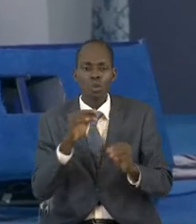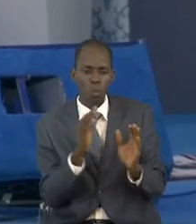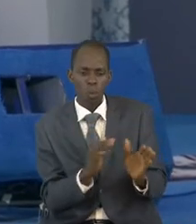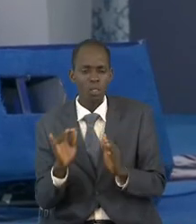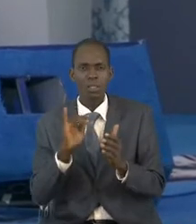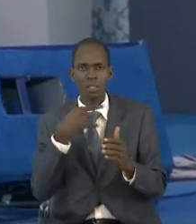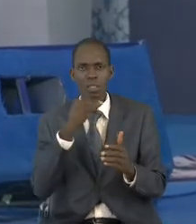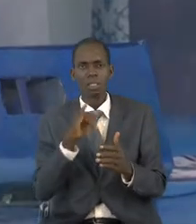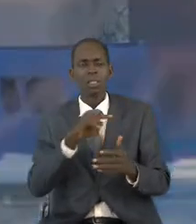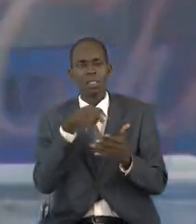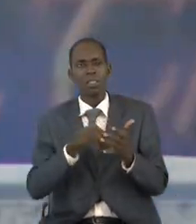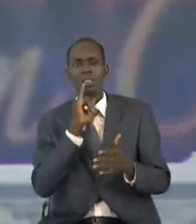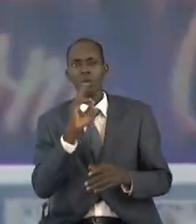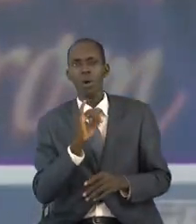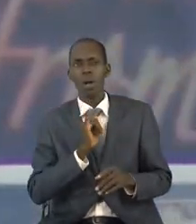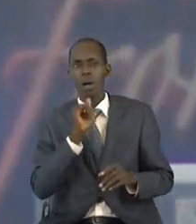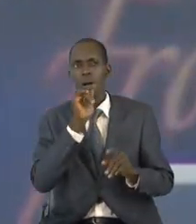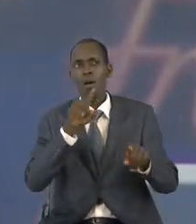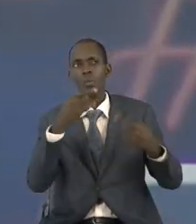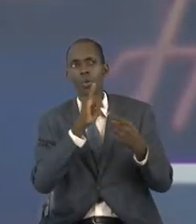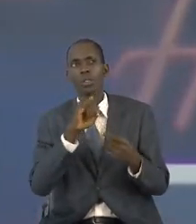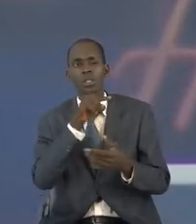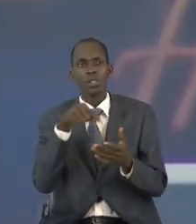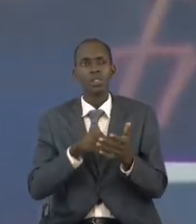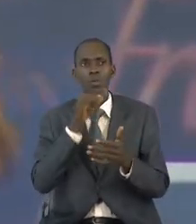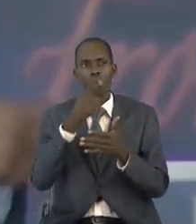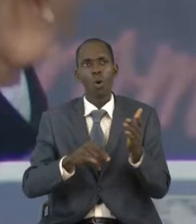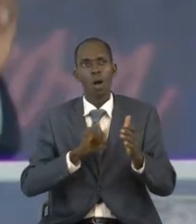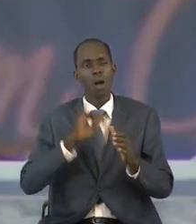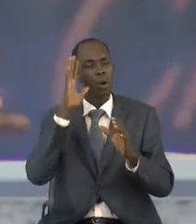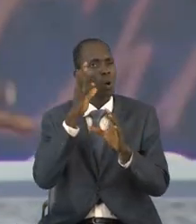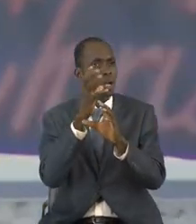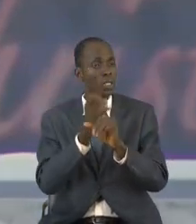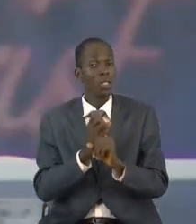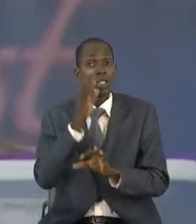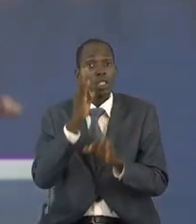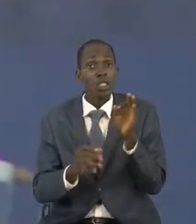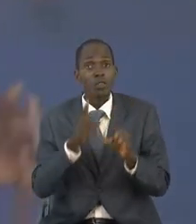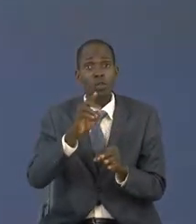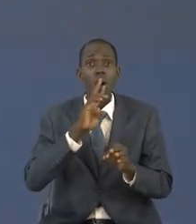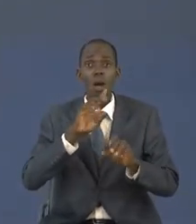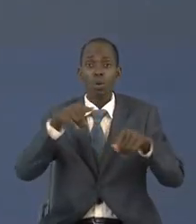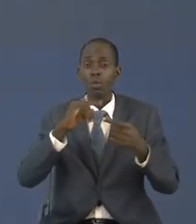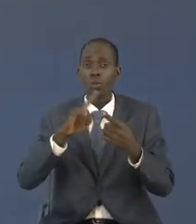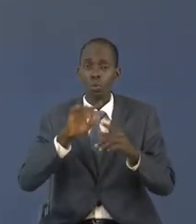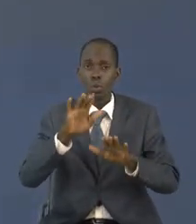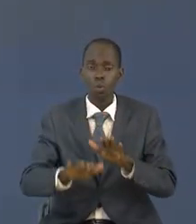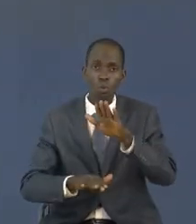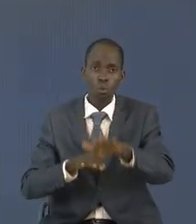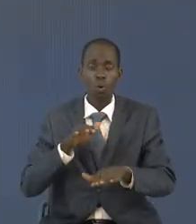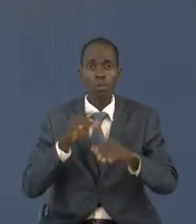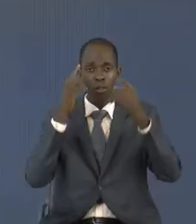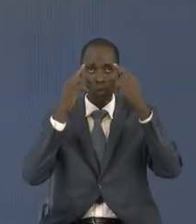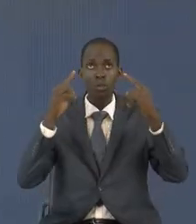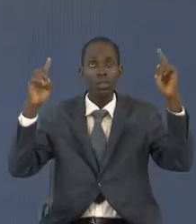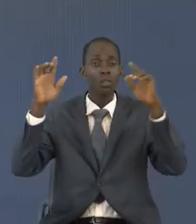going and this is what I'm going to achieve. If you're going to walk successfully, progressively, it must